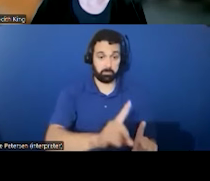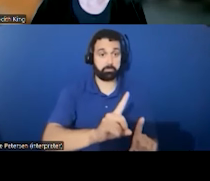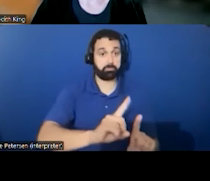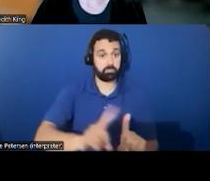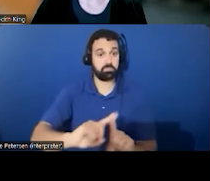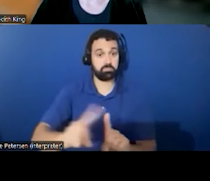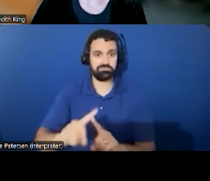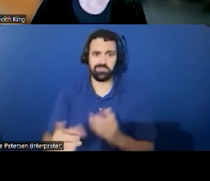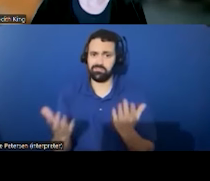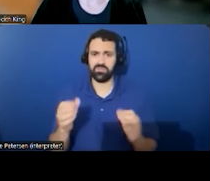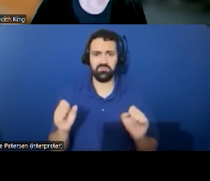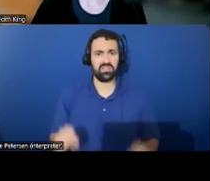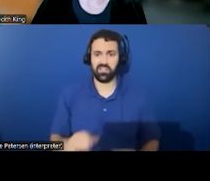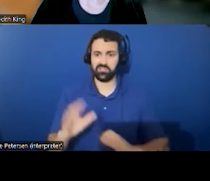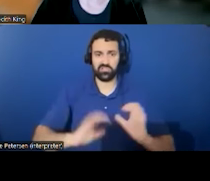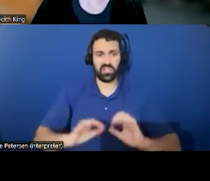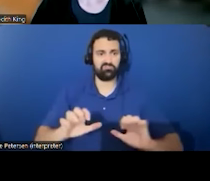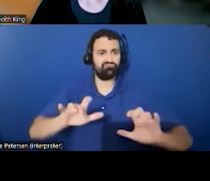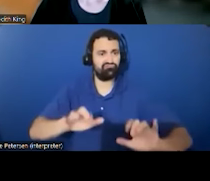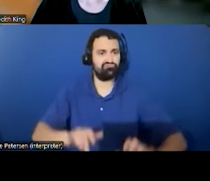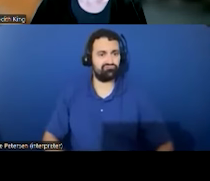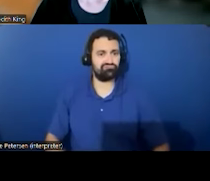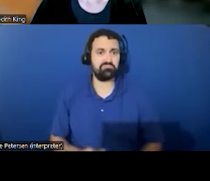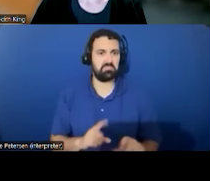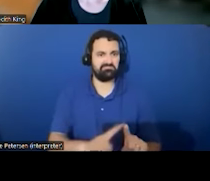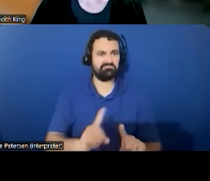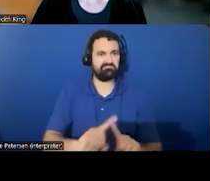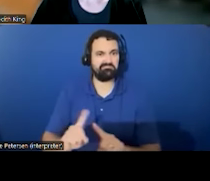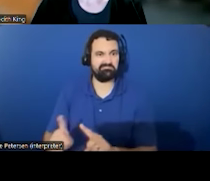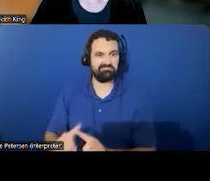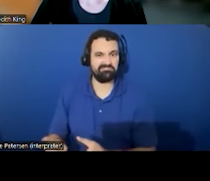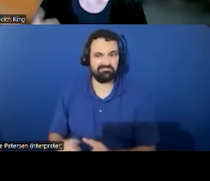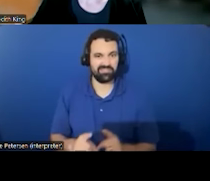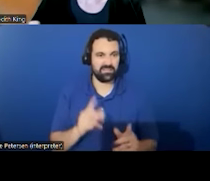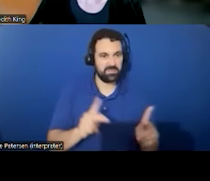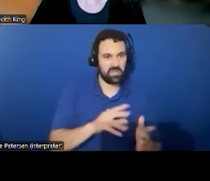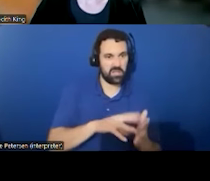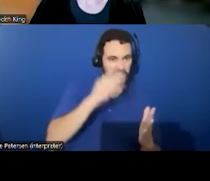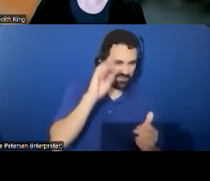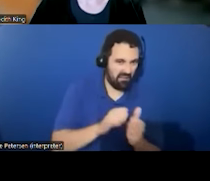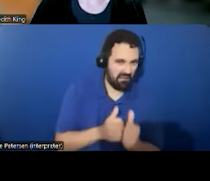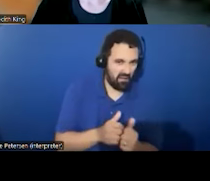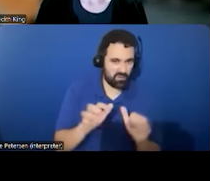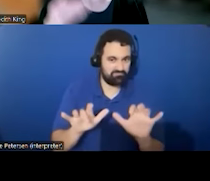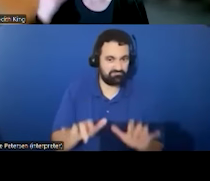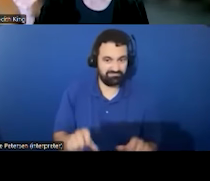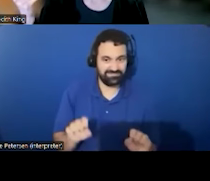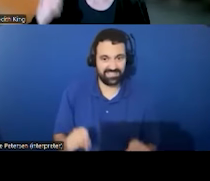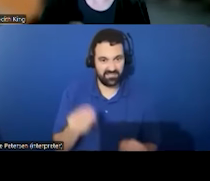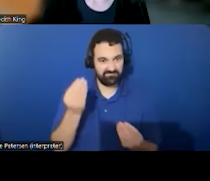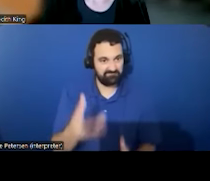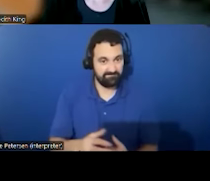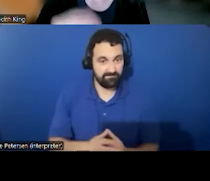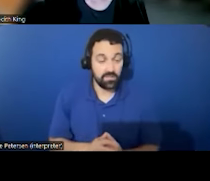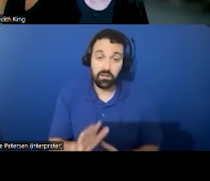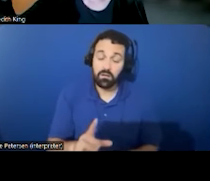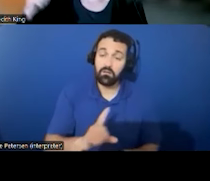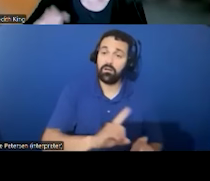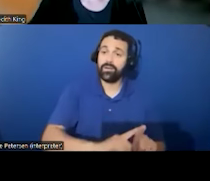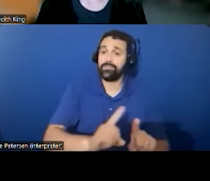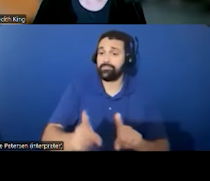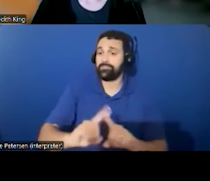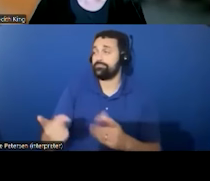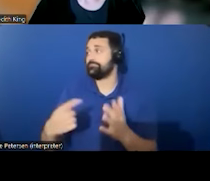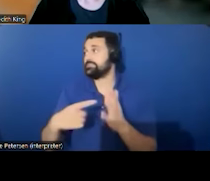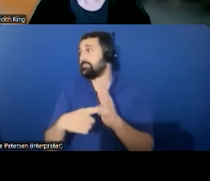chat. I'd love some engagement on that. But some of the ways that I can think of quickly that they can differ in